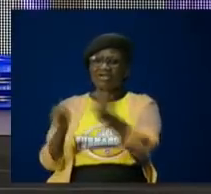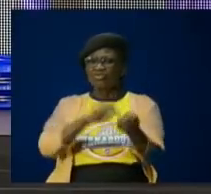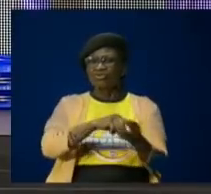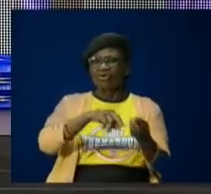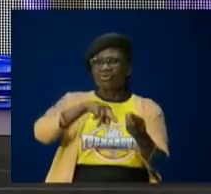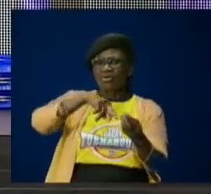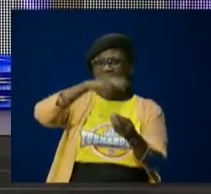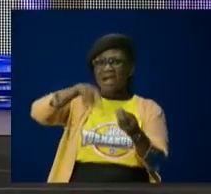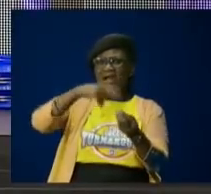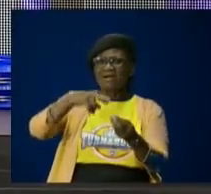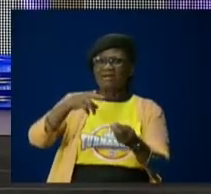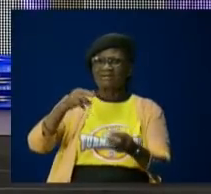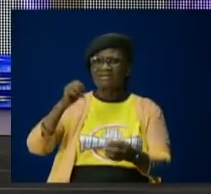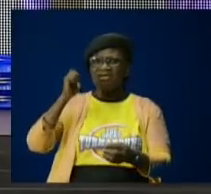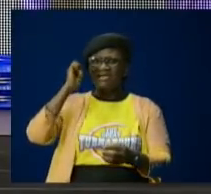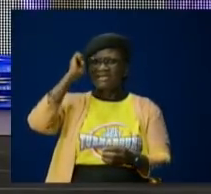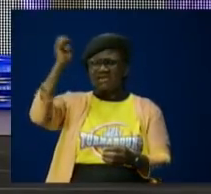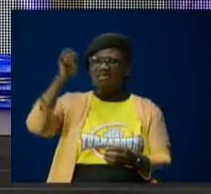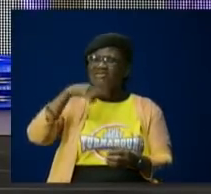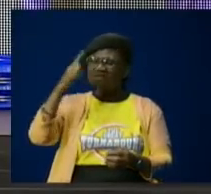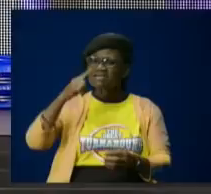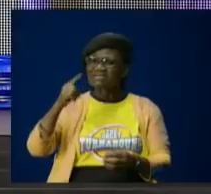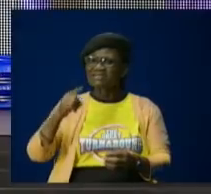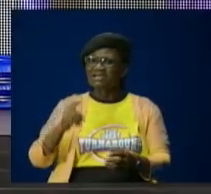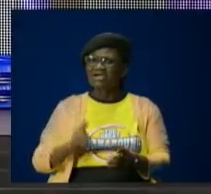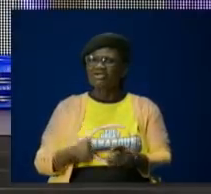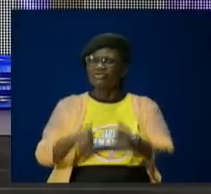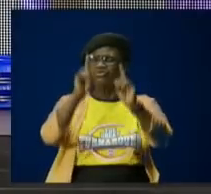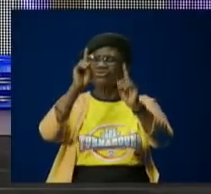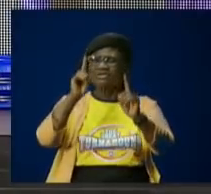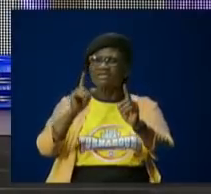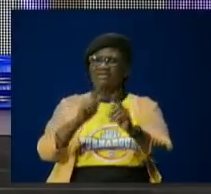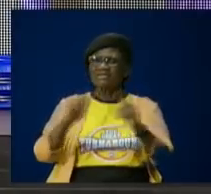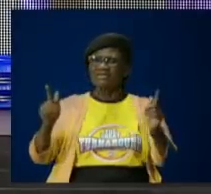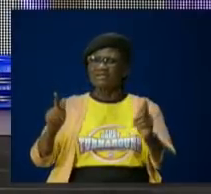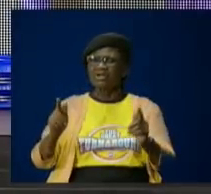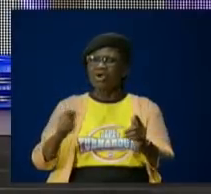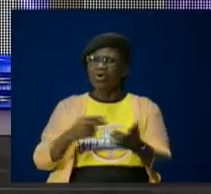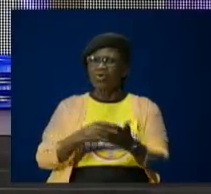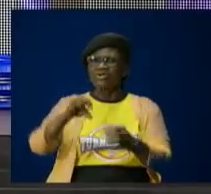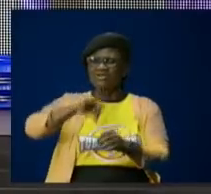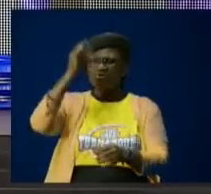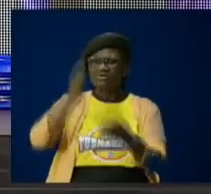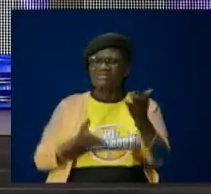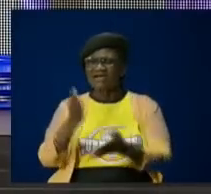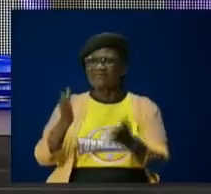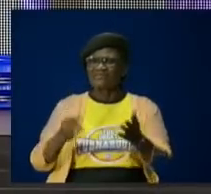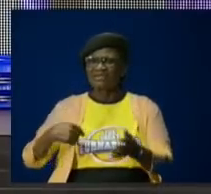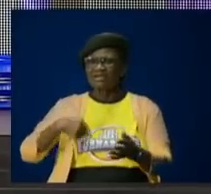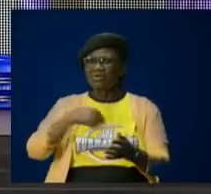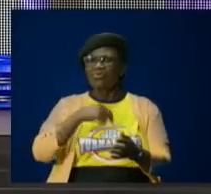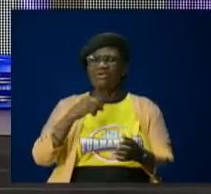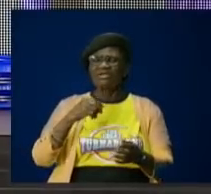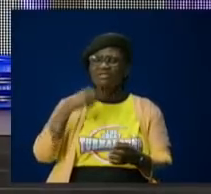He said, "During the special Holy Ghost service in March, we spoke about it is time to fly."